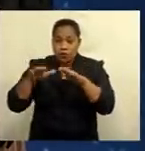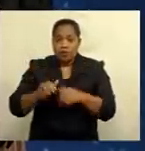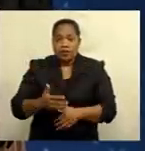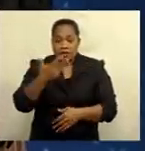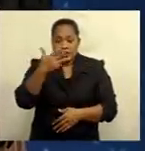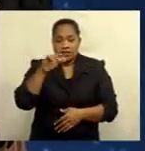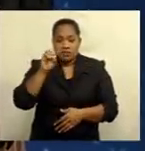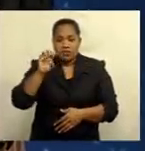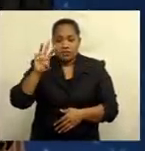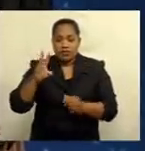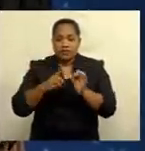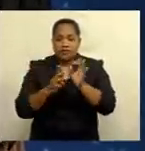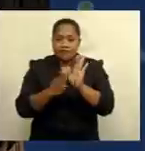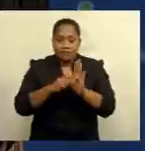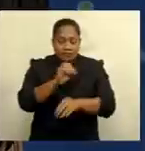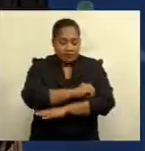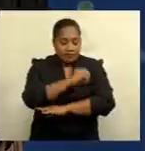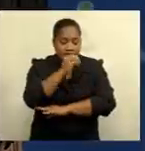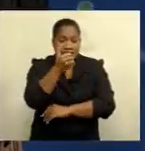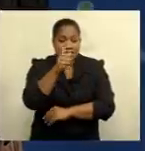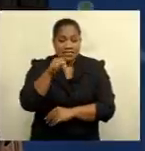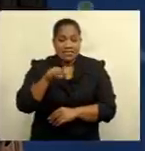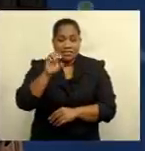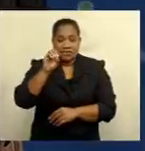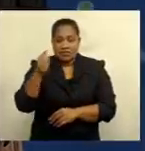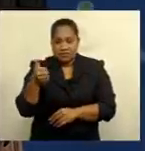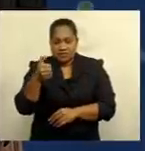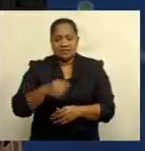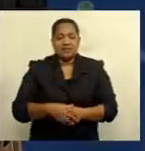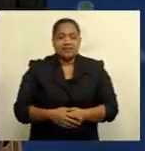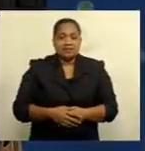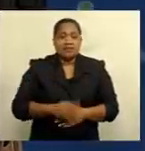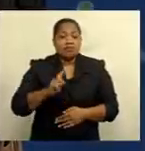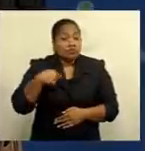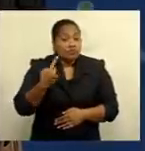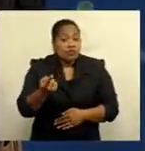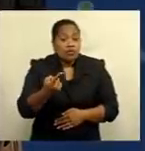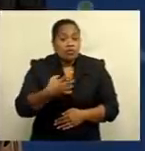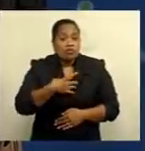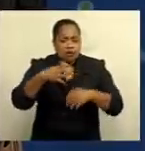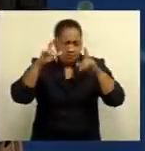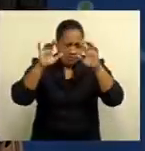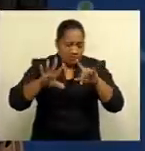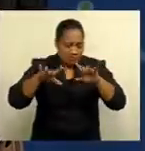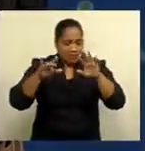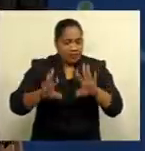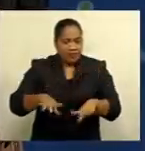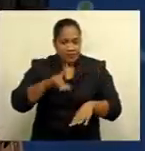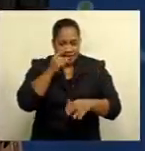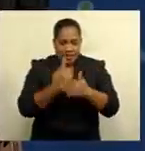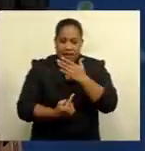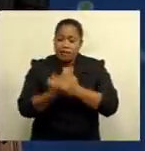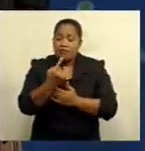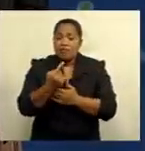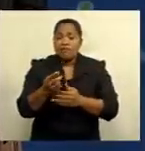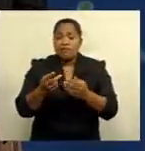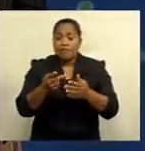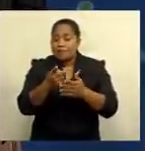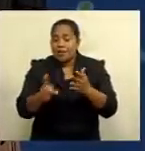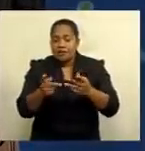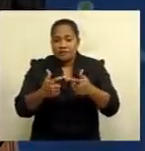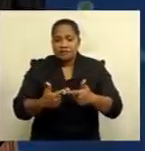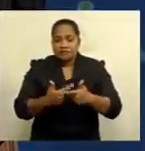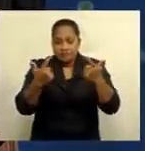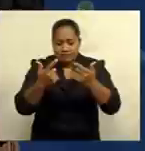p.m. Sunrise is at 6:06. For tomorrow, more rain can be expected for parts of the larger islands. The outlook